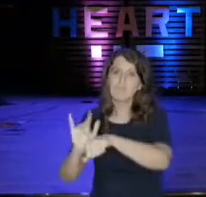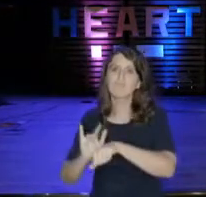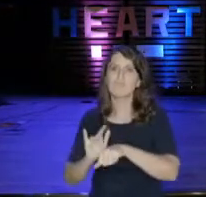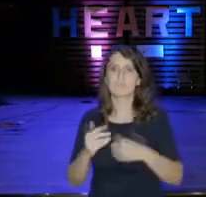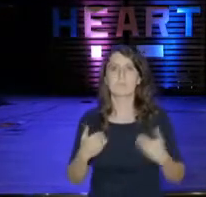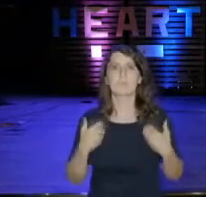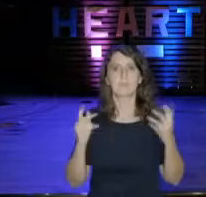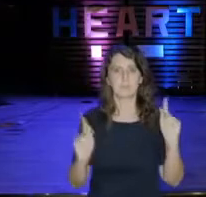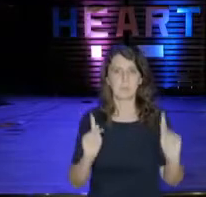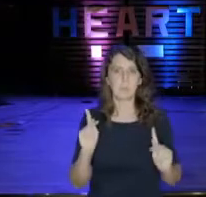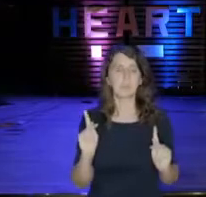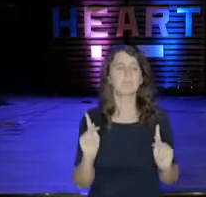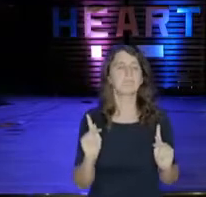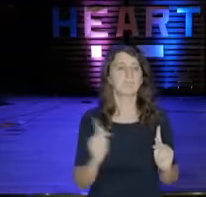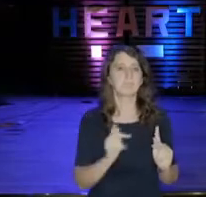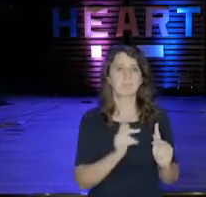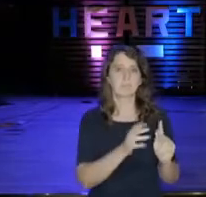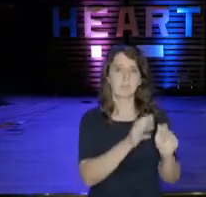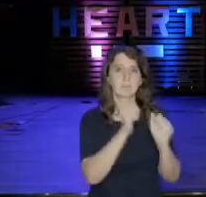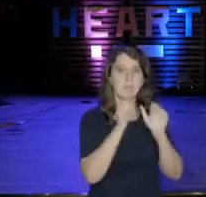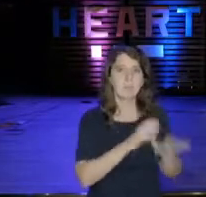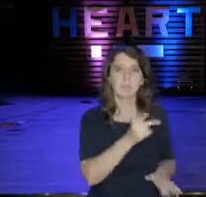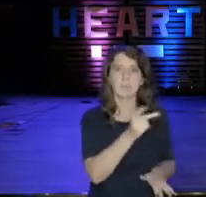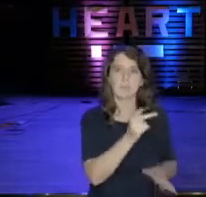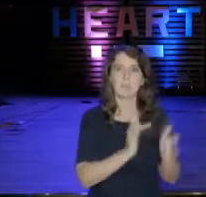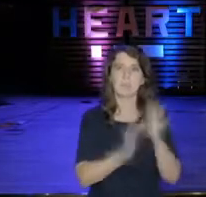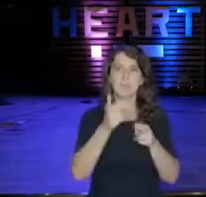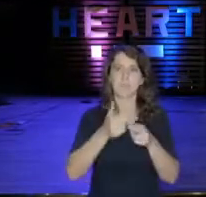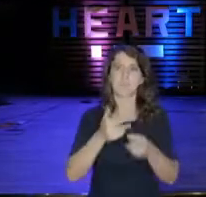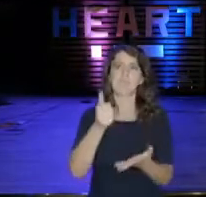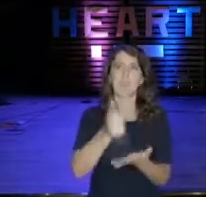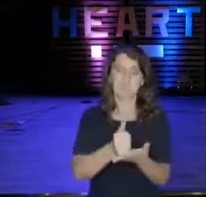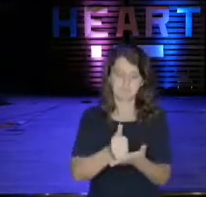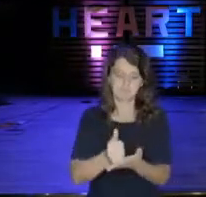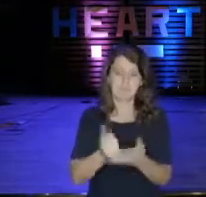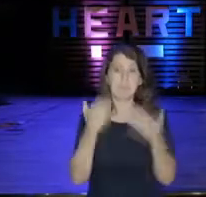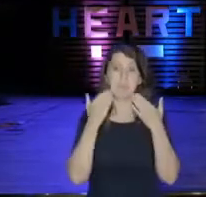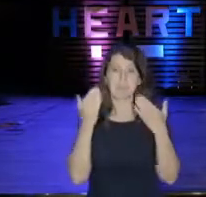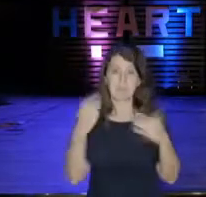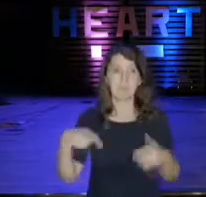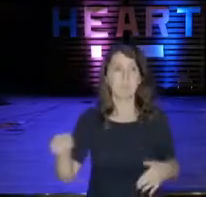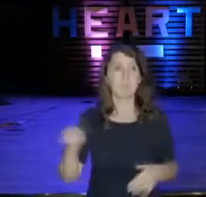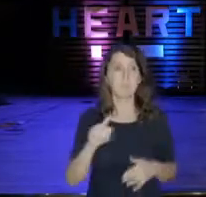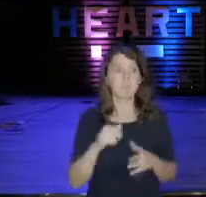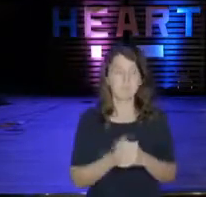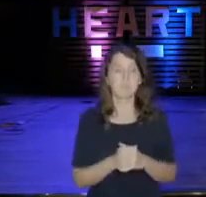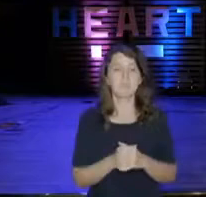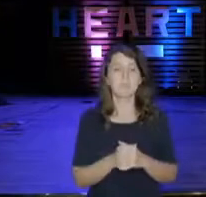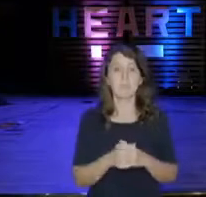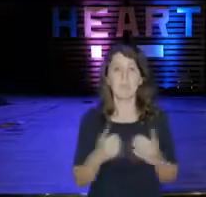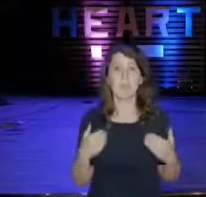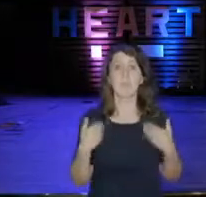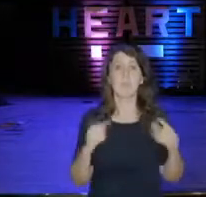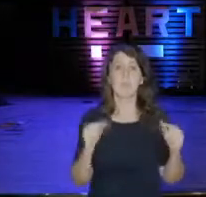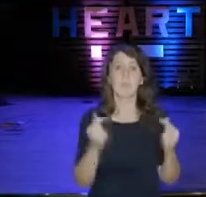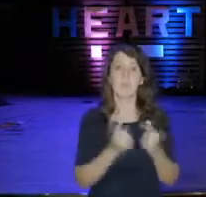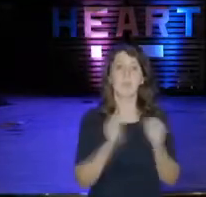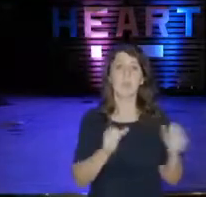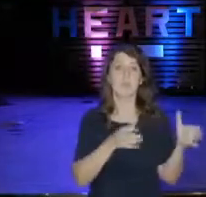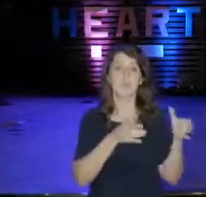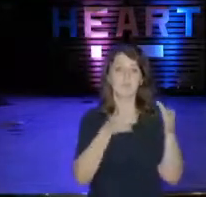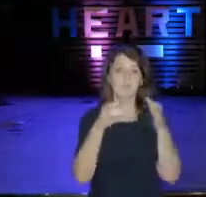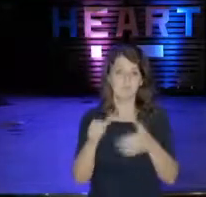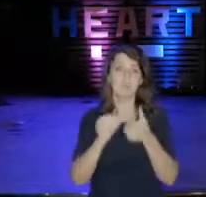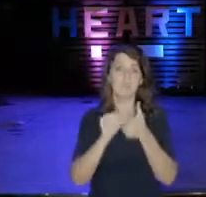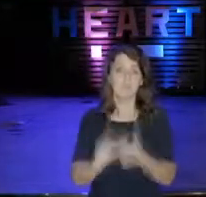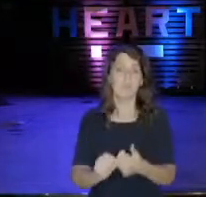Lord. Be with Zach in Brooklyn. Pray in Jesus' name. Amen. Amen. Amen. Thank you, guys. Now, teenagers can go with Zach in Brooklyn